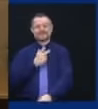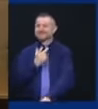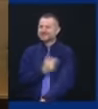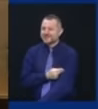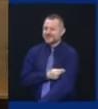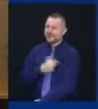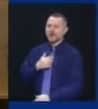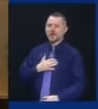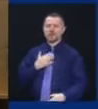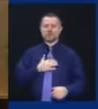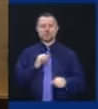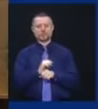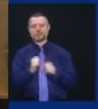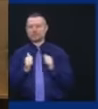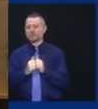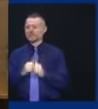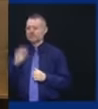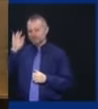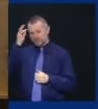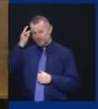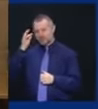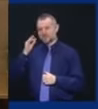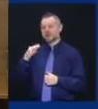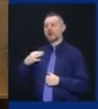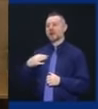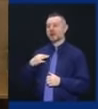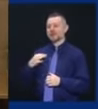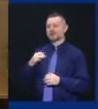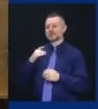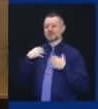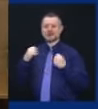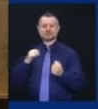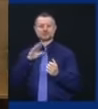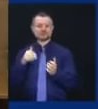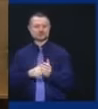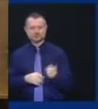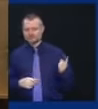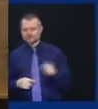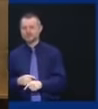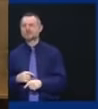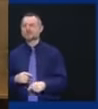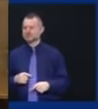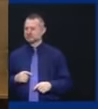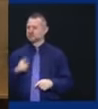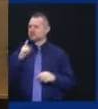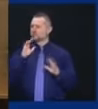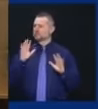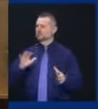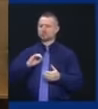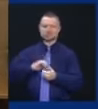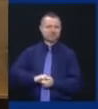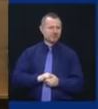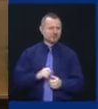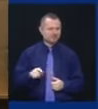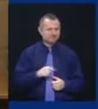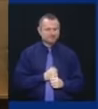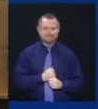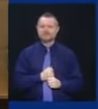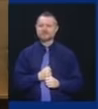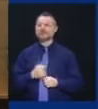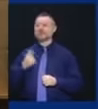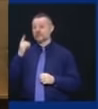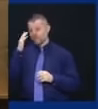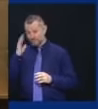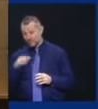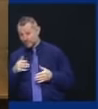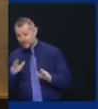our federally qualified health center, the Mount Vernon Neighborhood Health Center, as they've been incredible partners. And this will allow people to get